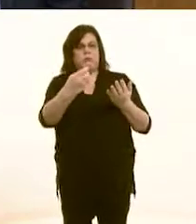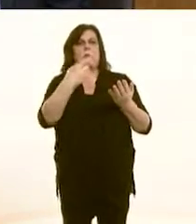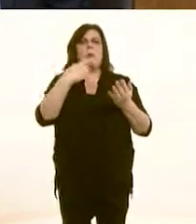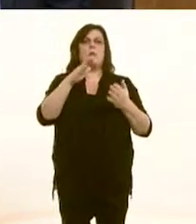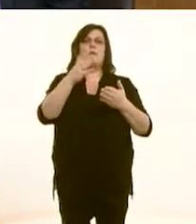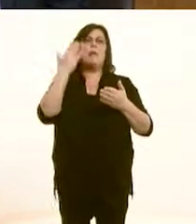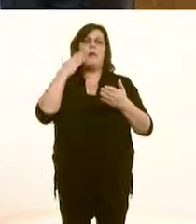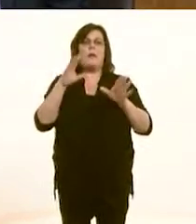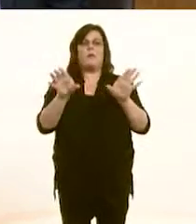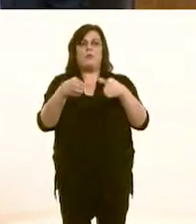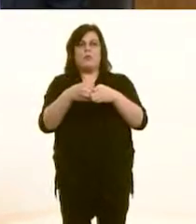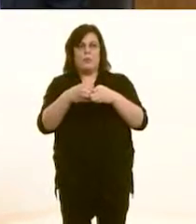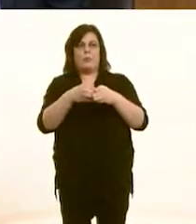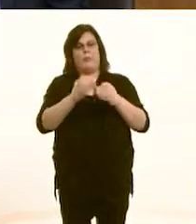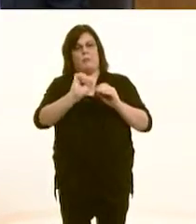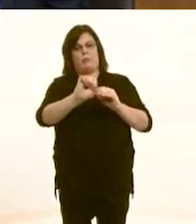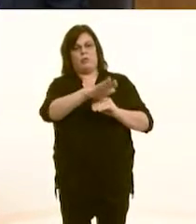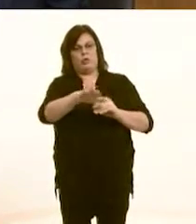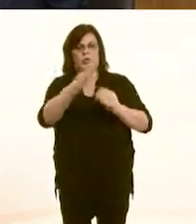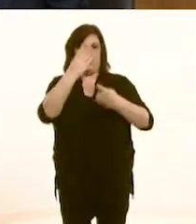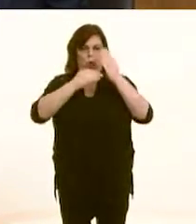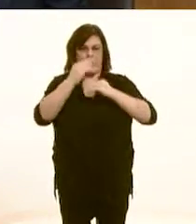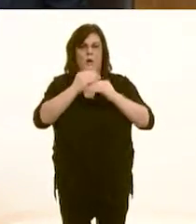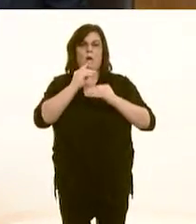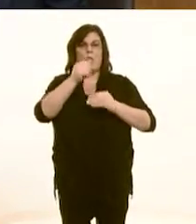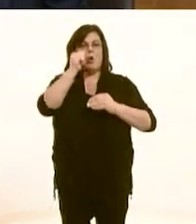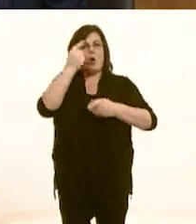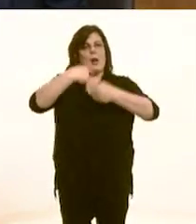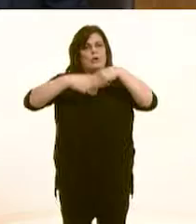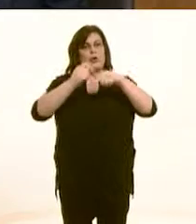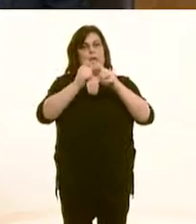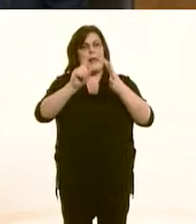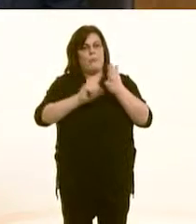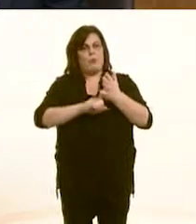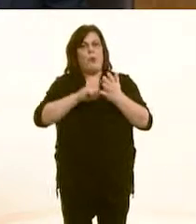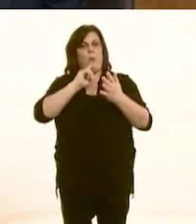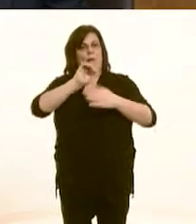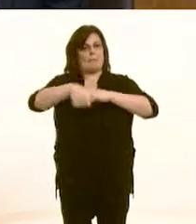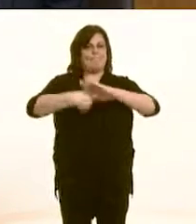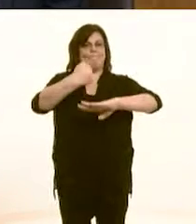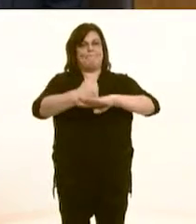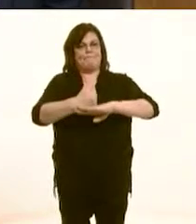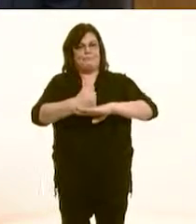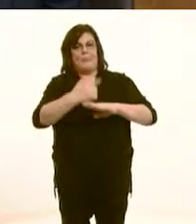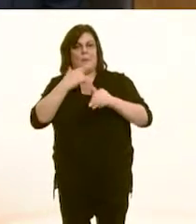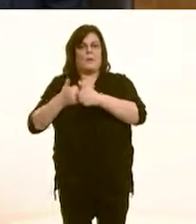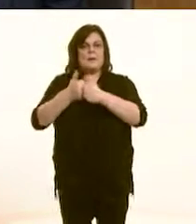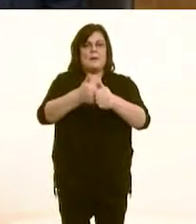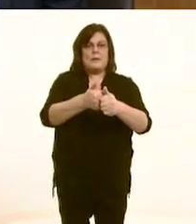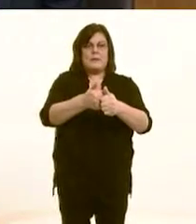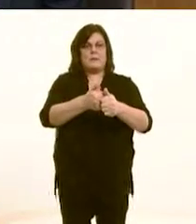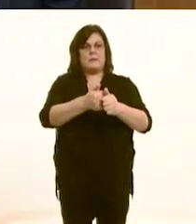will be aware that new grant arrangements were put in place in April of last year in order to assist minority